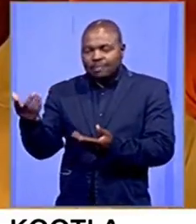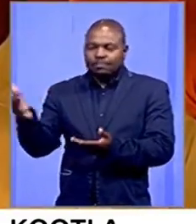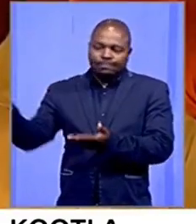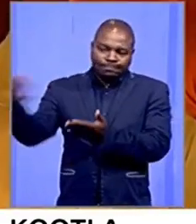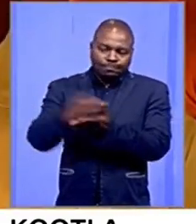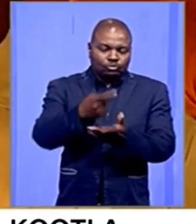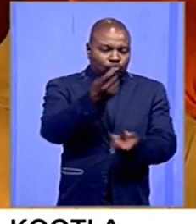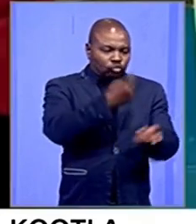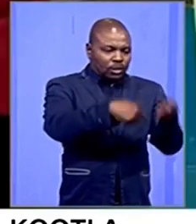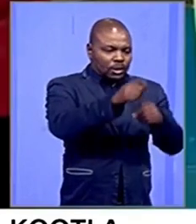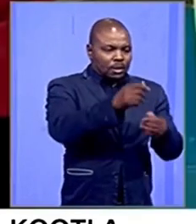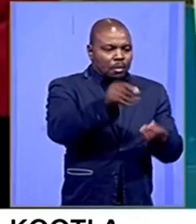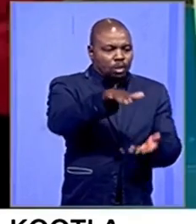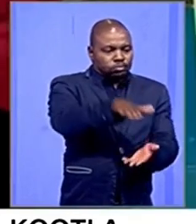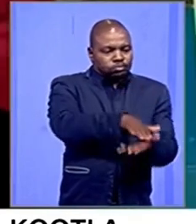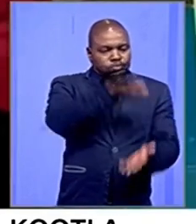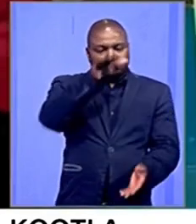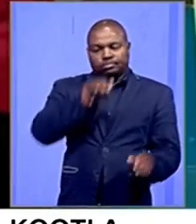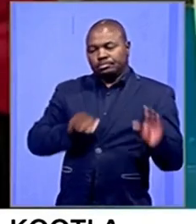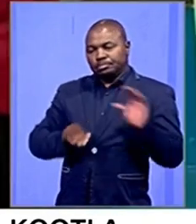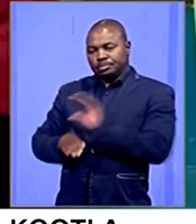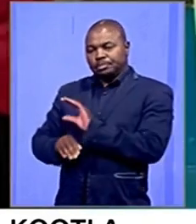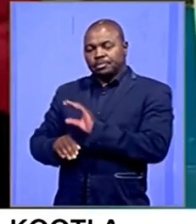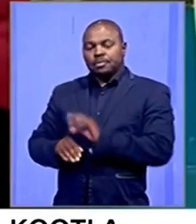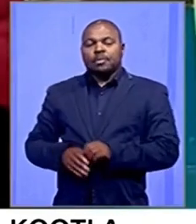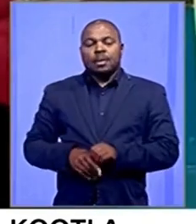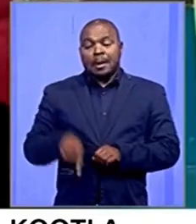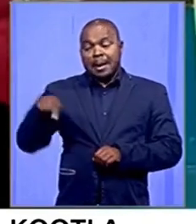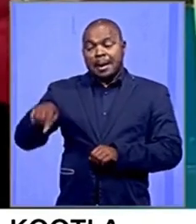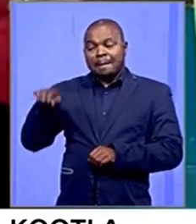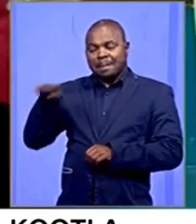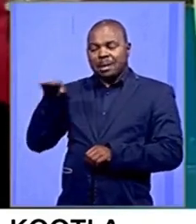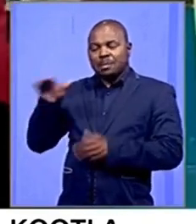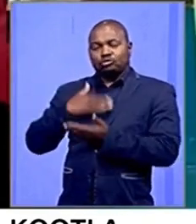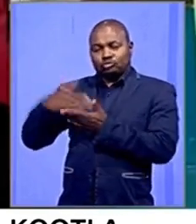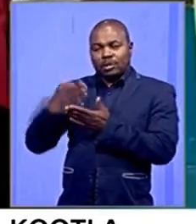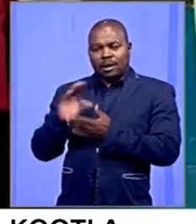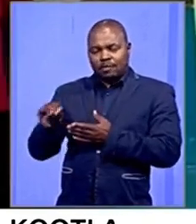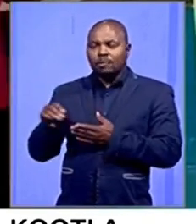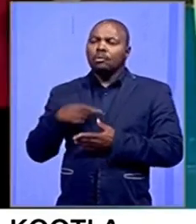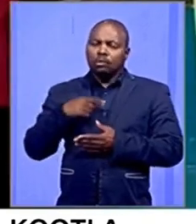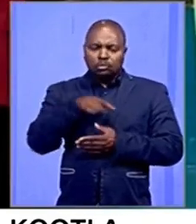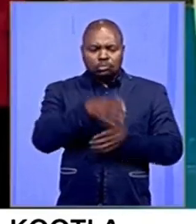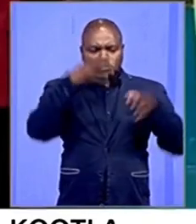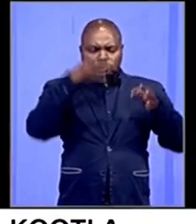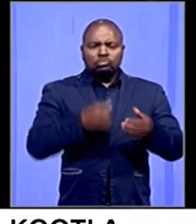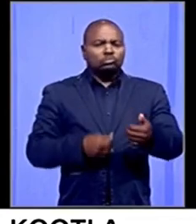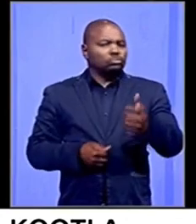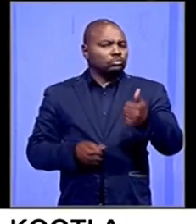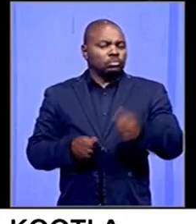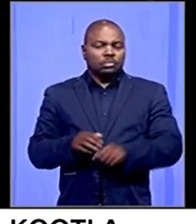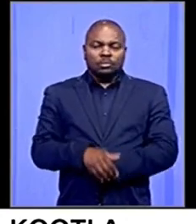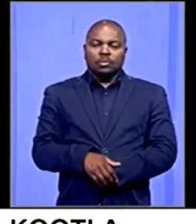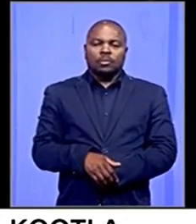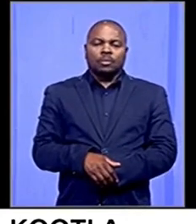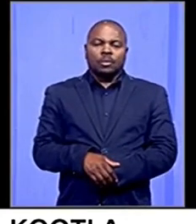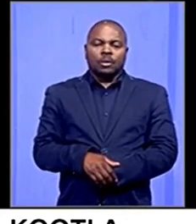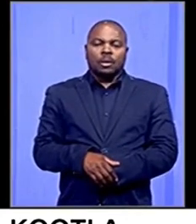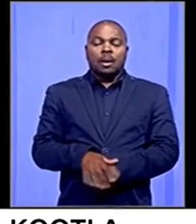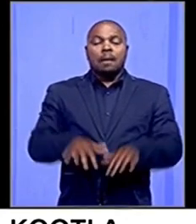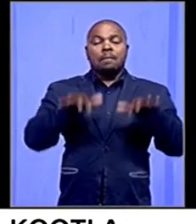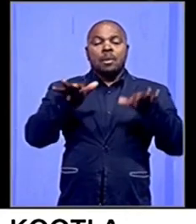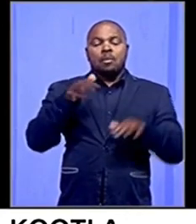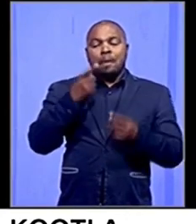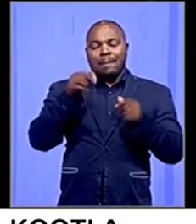Mabulana go hwetša mašeleng ao. Bendi share ka go panka ye ba amogetse se ka diatla tshepedi. We as people who